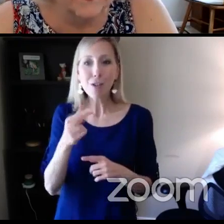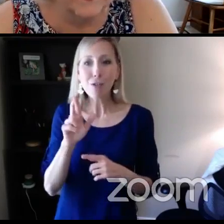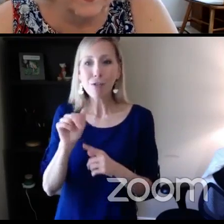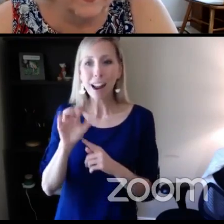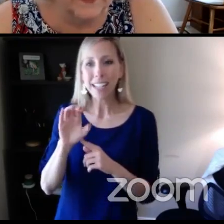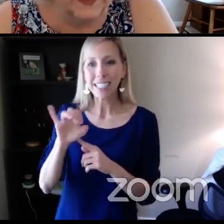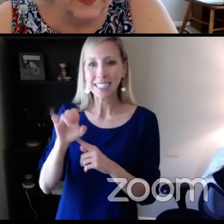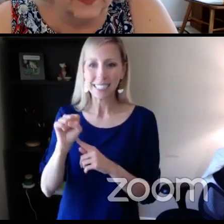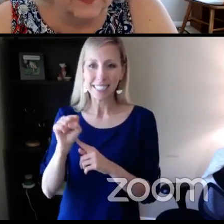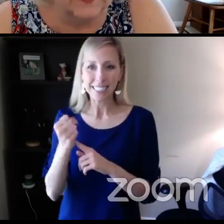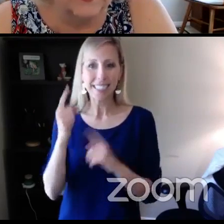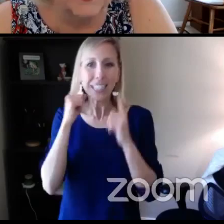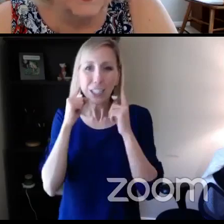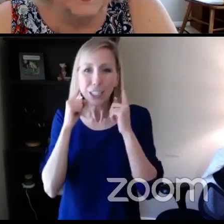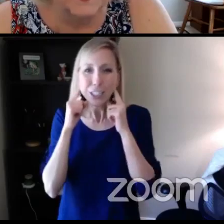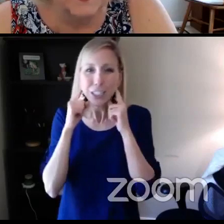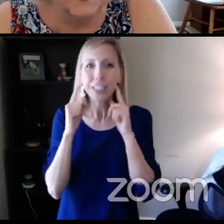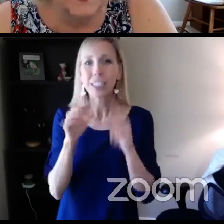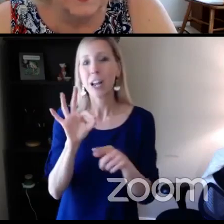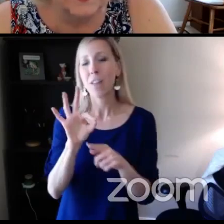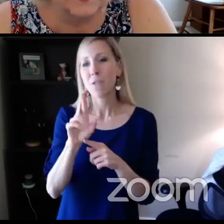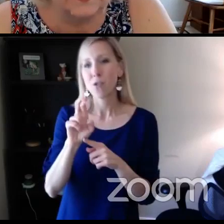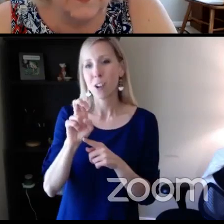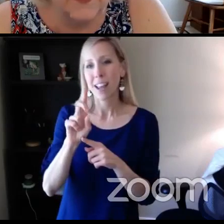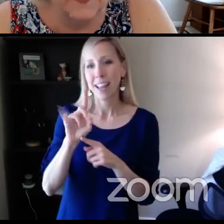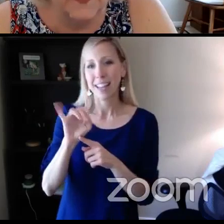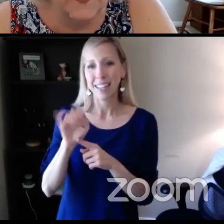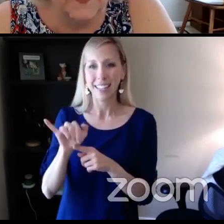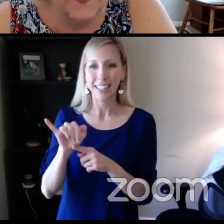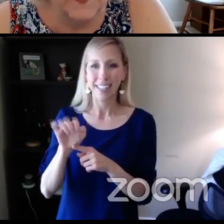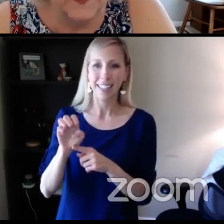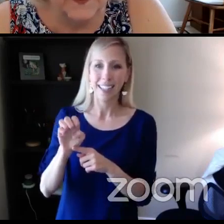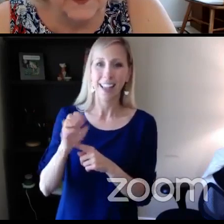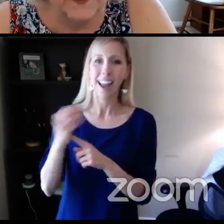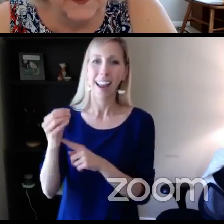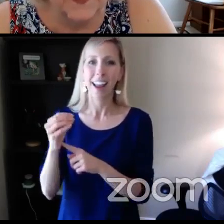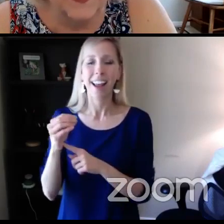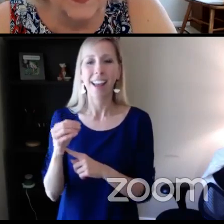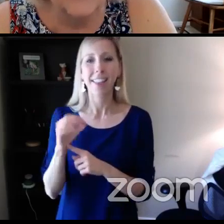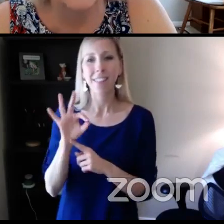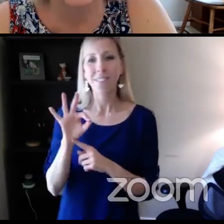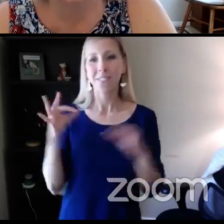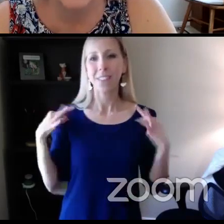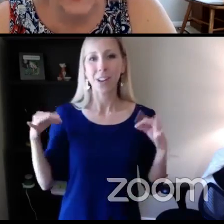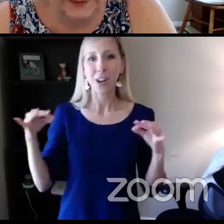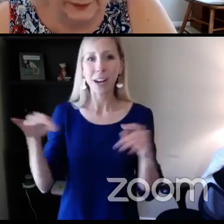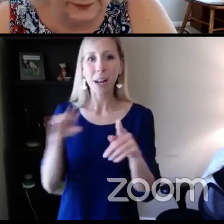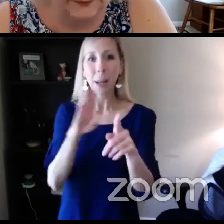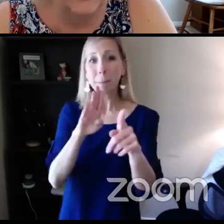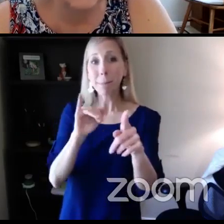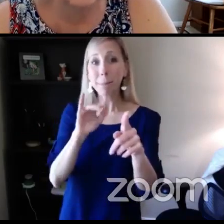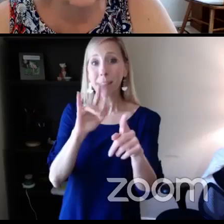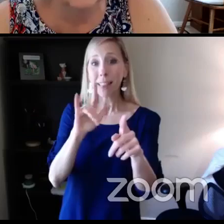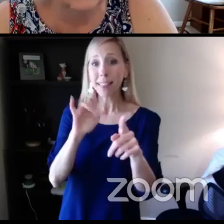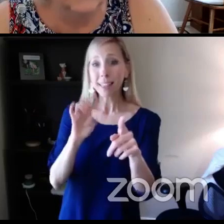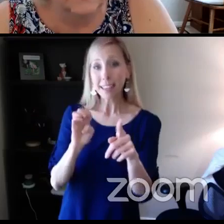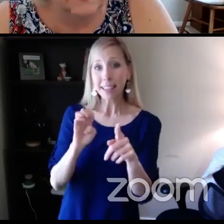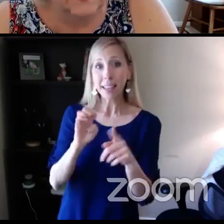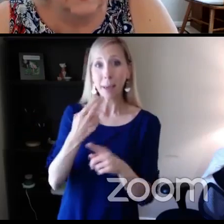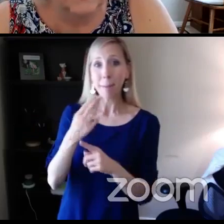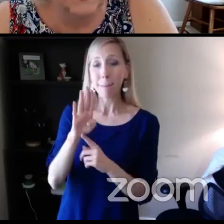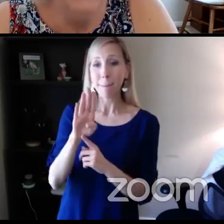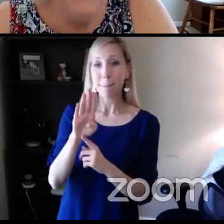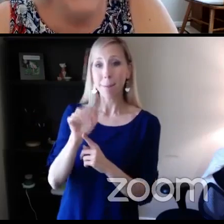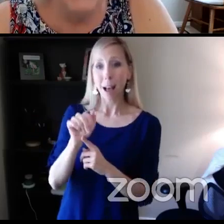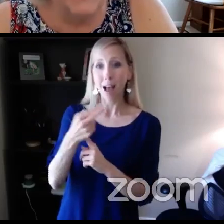one, Freddie and the Fairy is one, Billy Baja is another, and that's finally